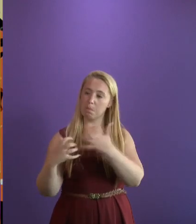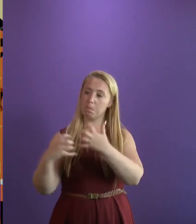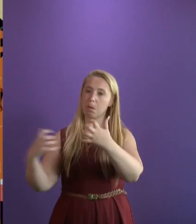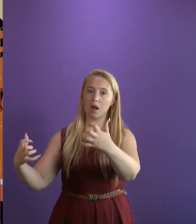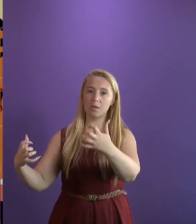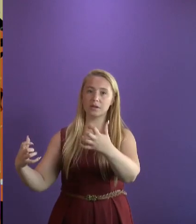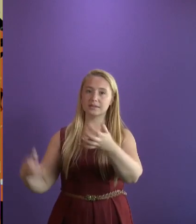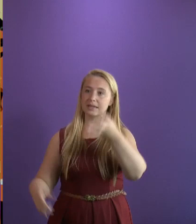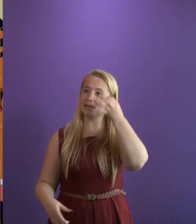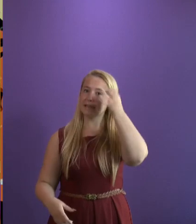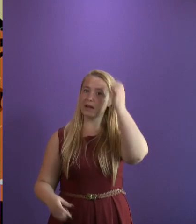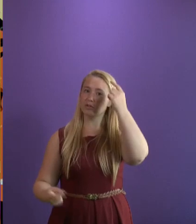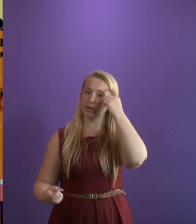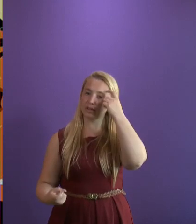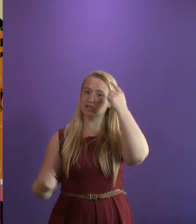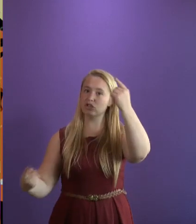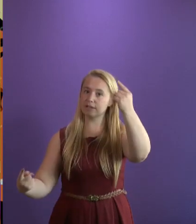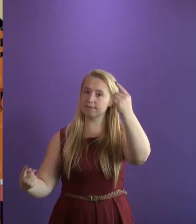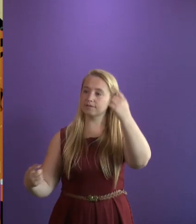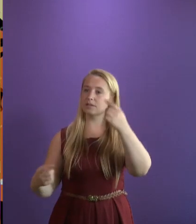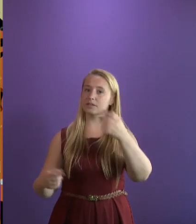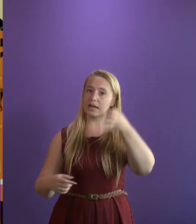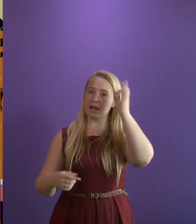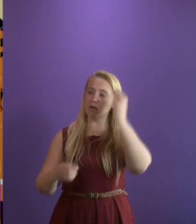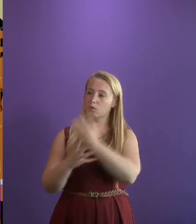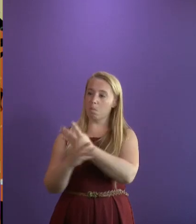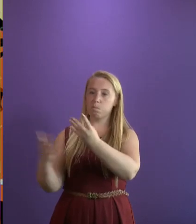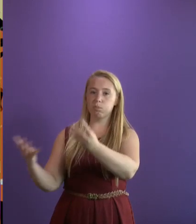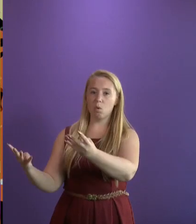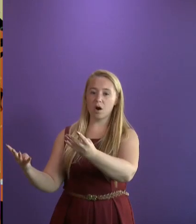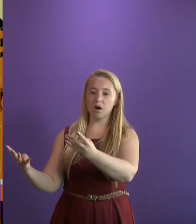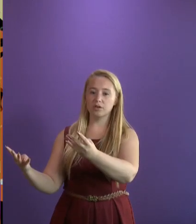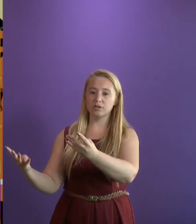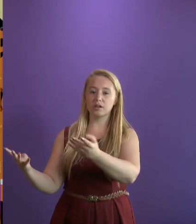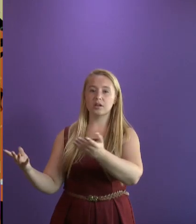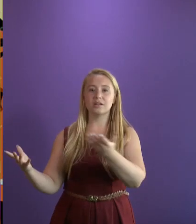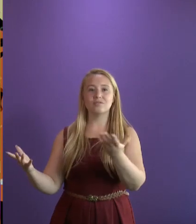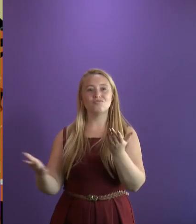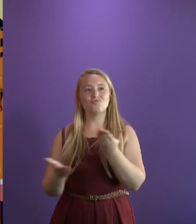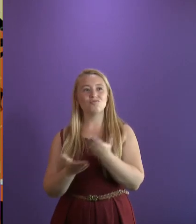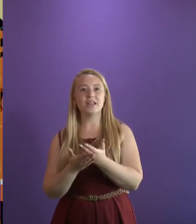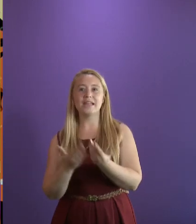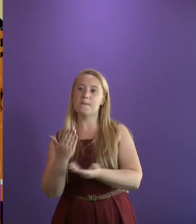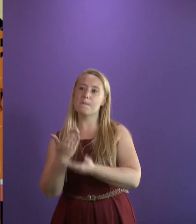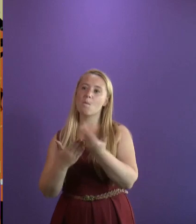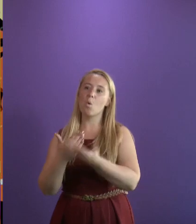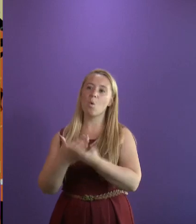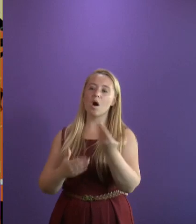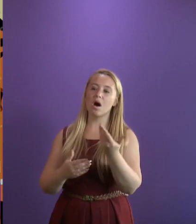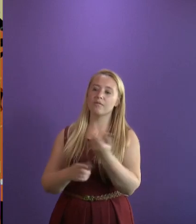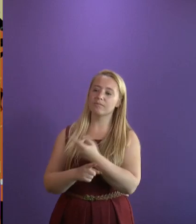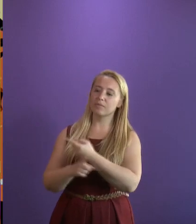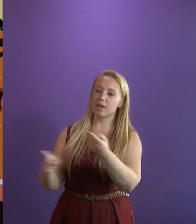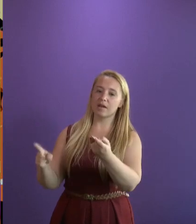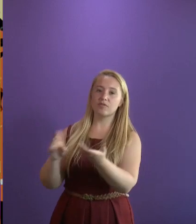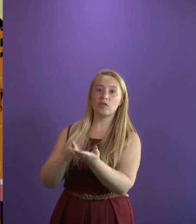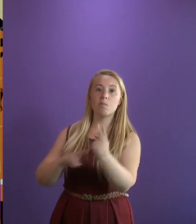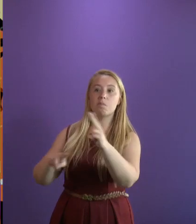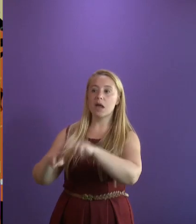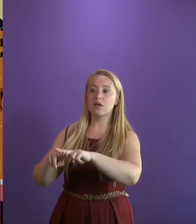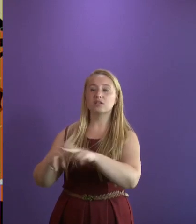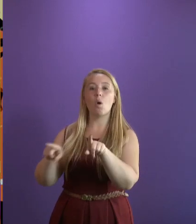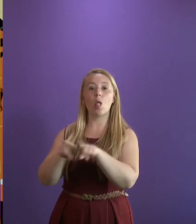council initiatives for young people's boards, tends to be for those whose parents are involved